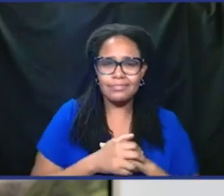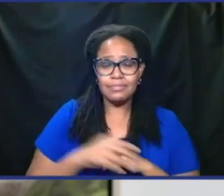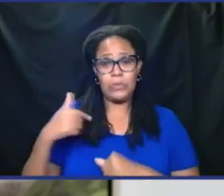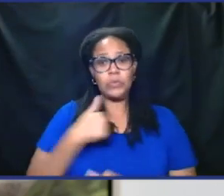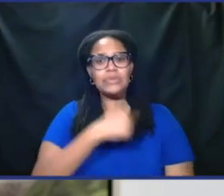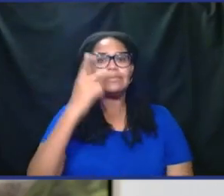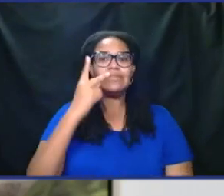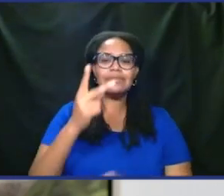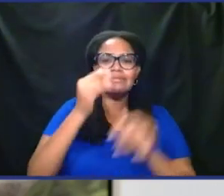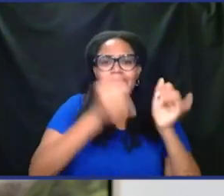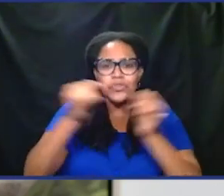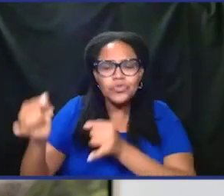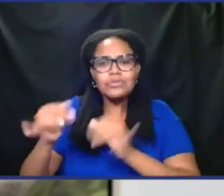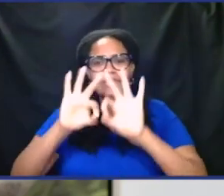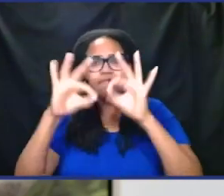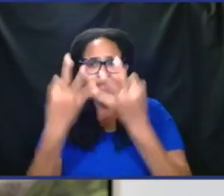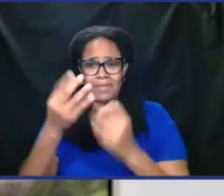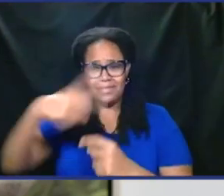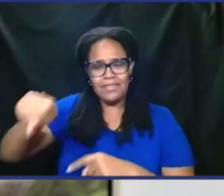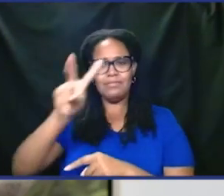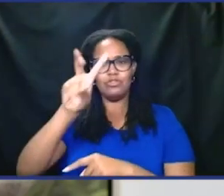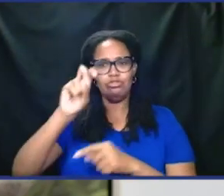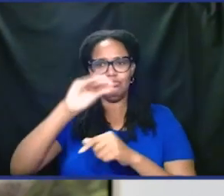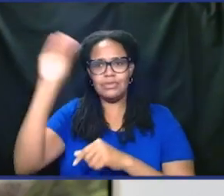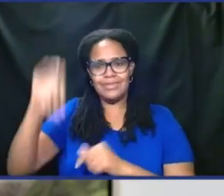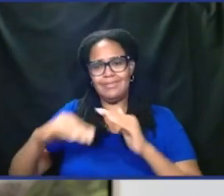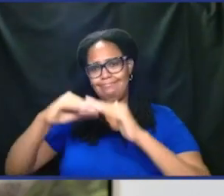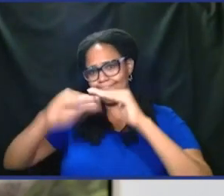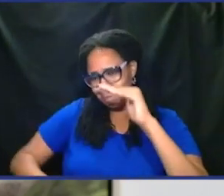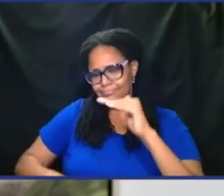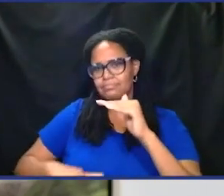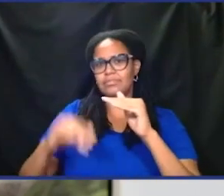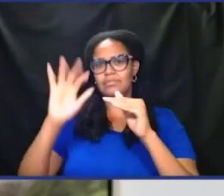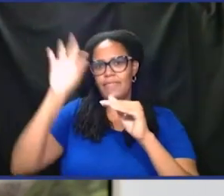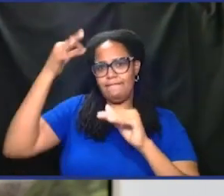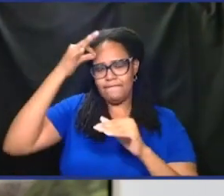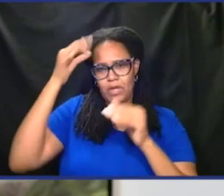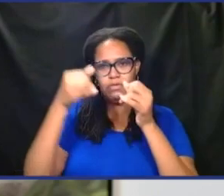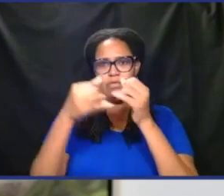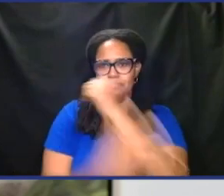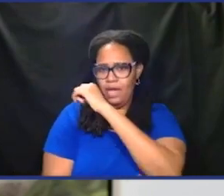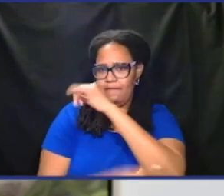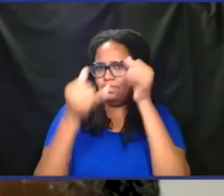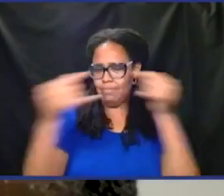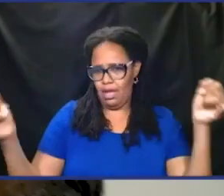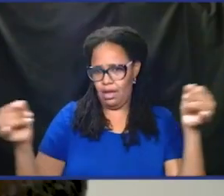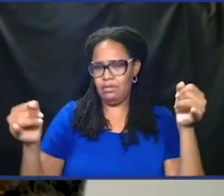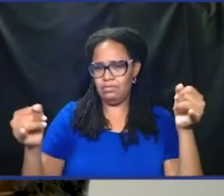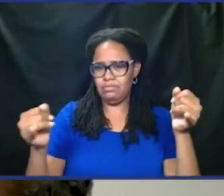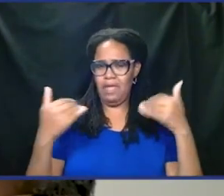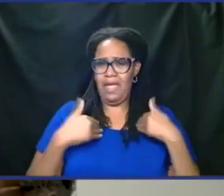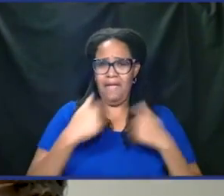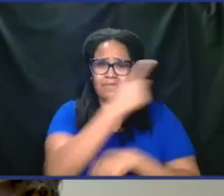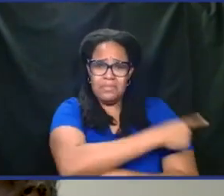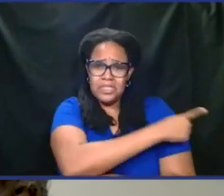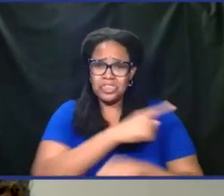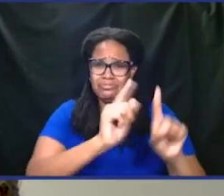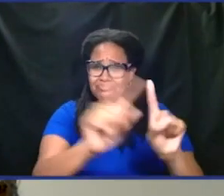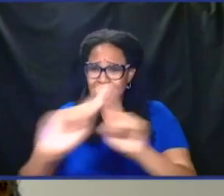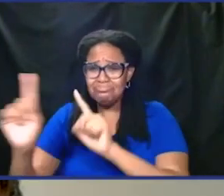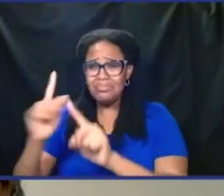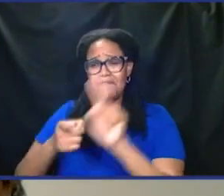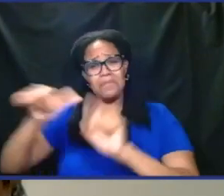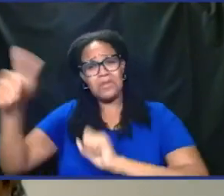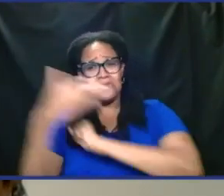who are at 200% or less of the federal poverty line. Our patient population is very diverse. We have patients who are immigrants,